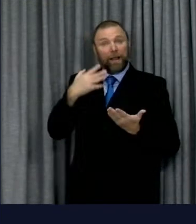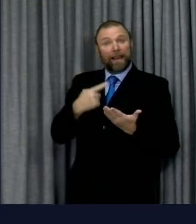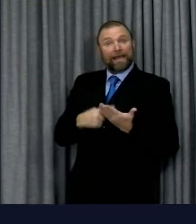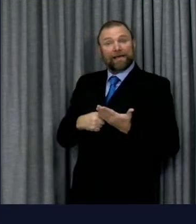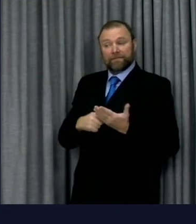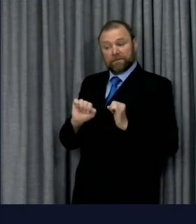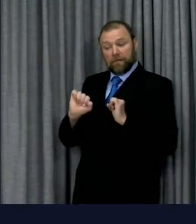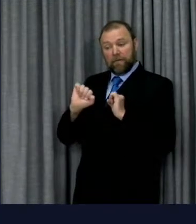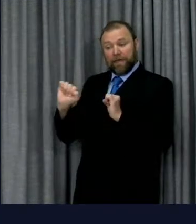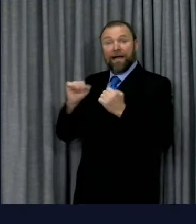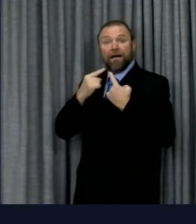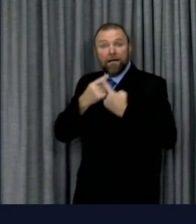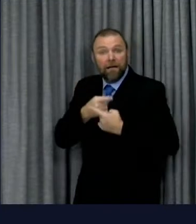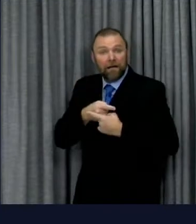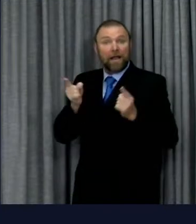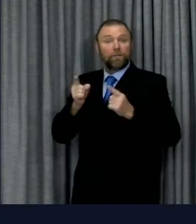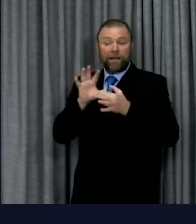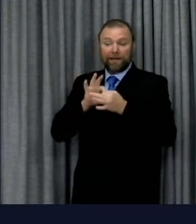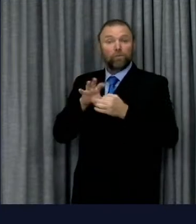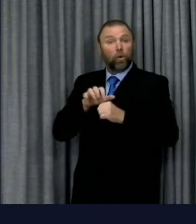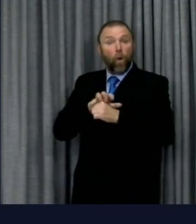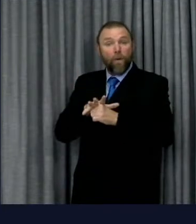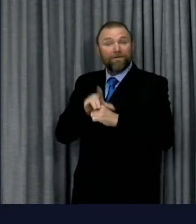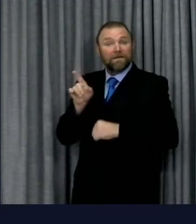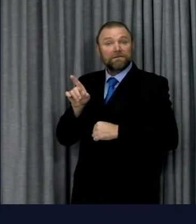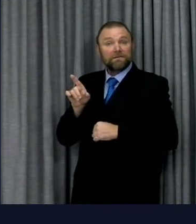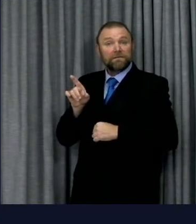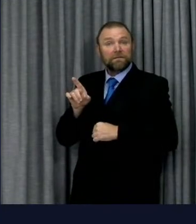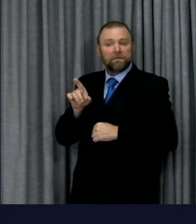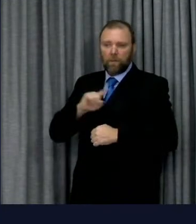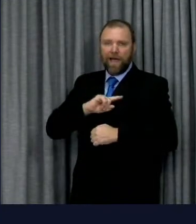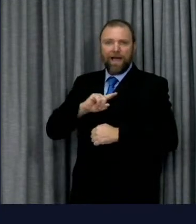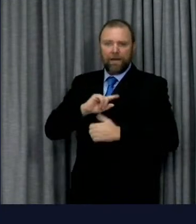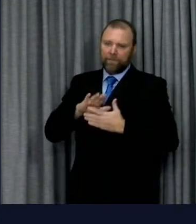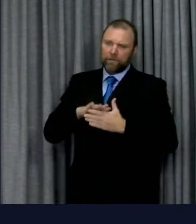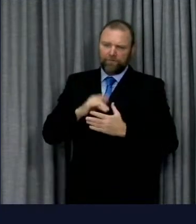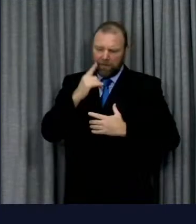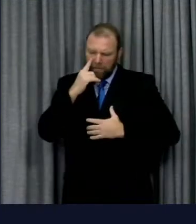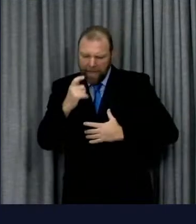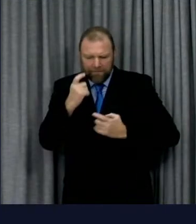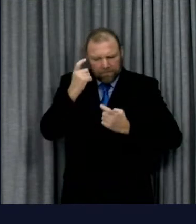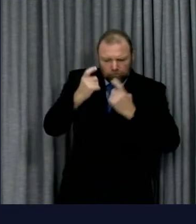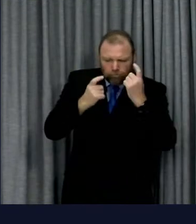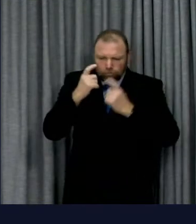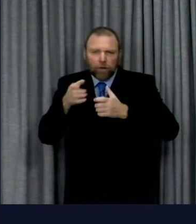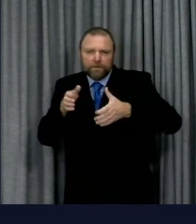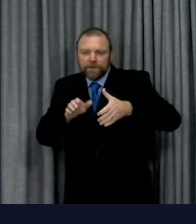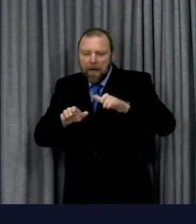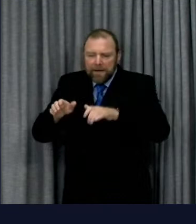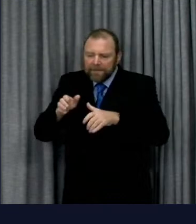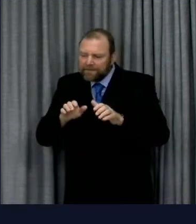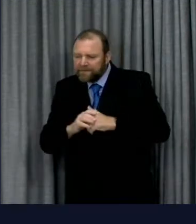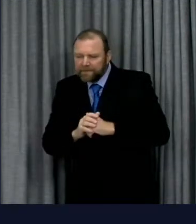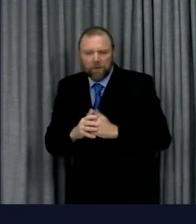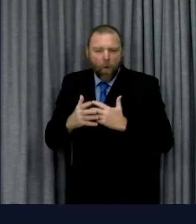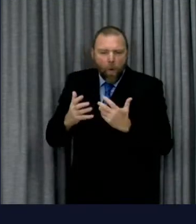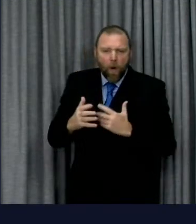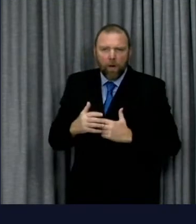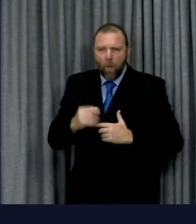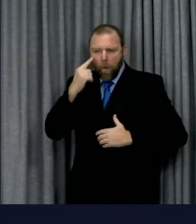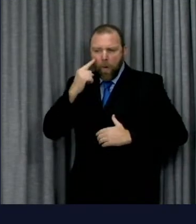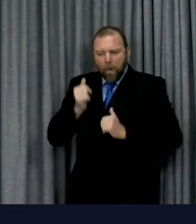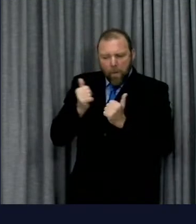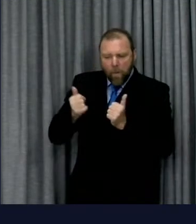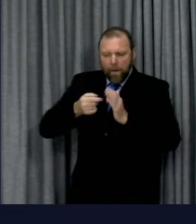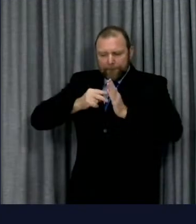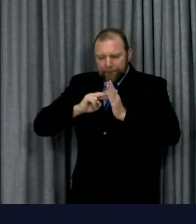about coronavirus were the result of a careful consideration of the science, or because they had a well-worked-out